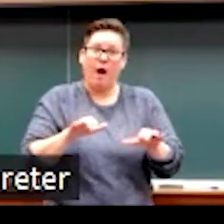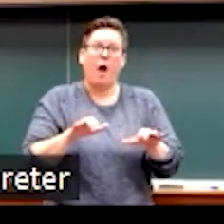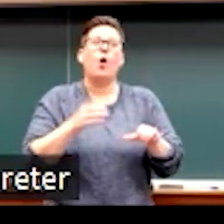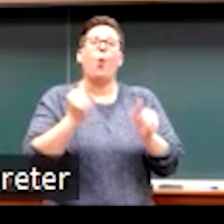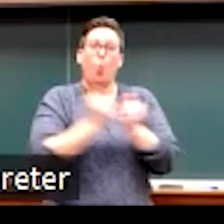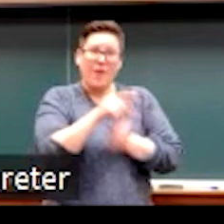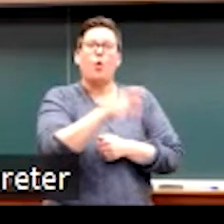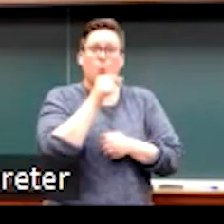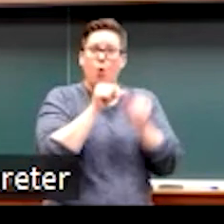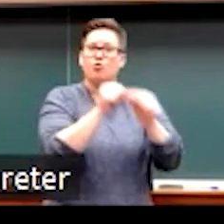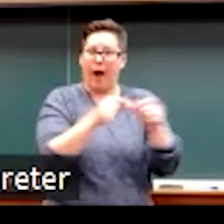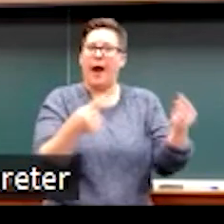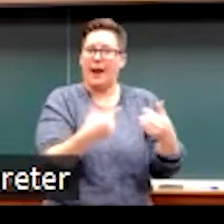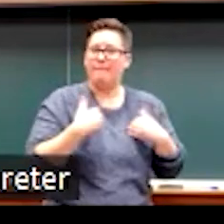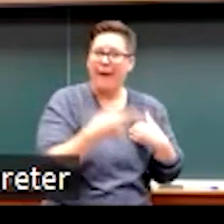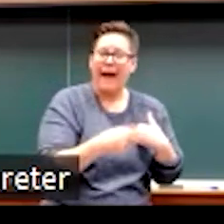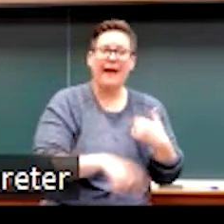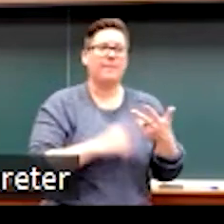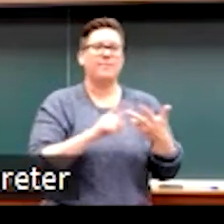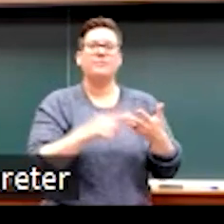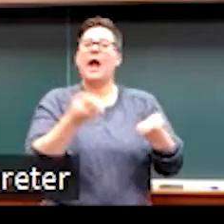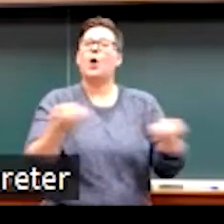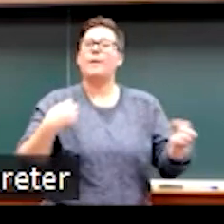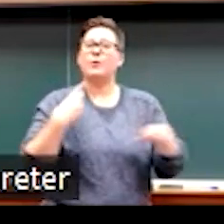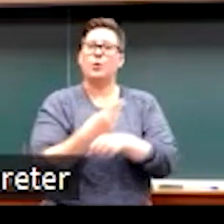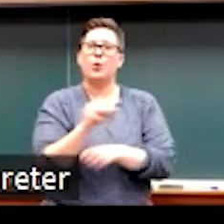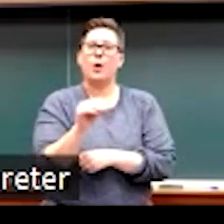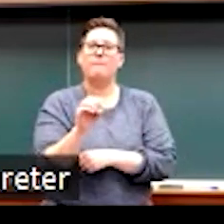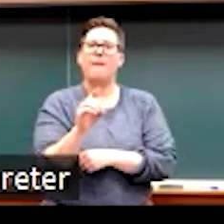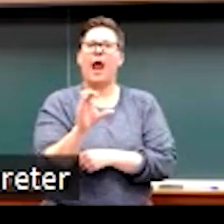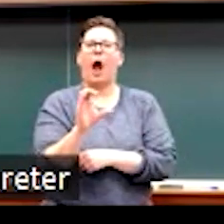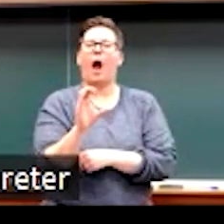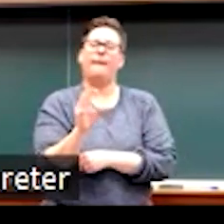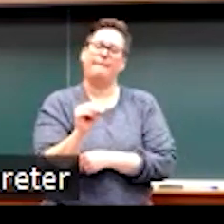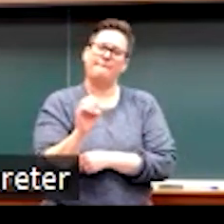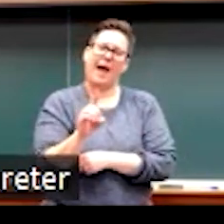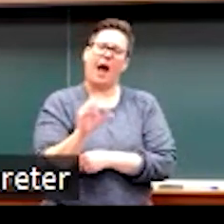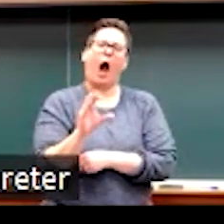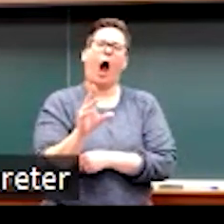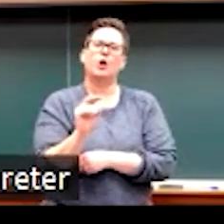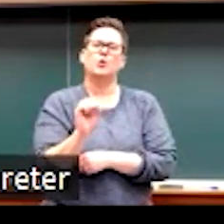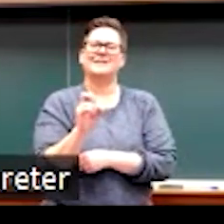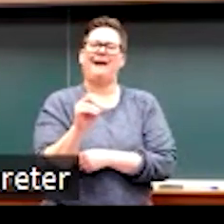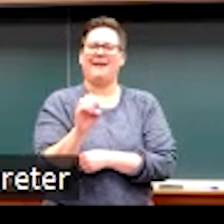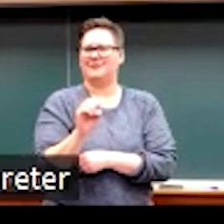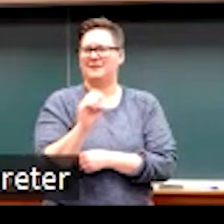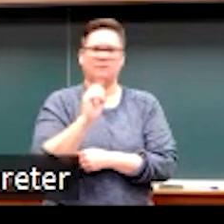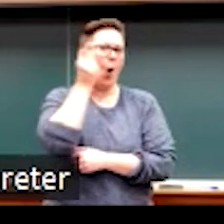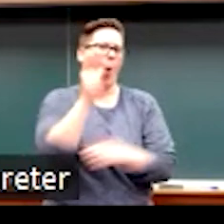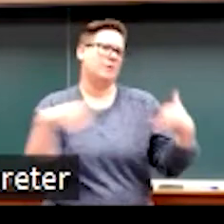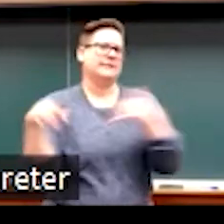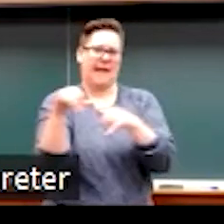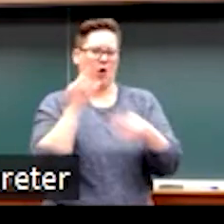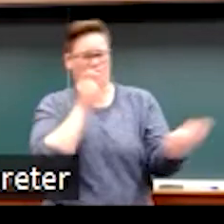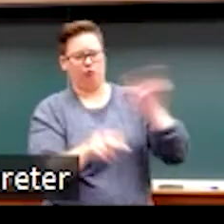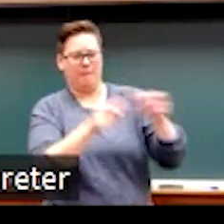in chronic pain populations. The device that we use, the Medoc Q-Sense, is pretty much considered a gold standard pain assessment